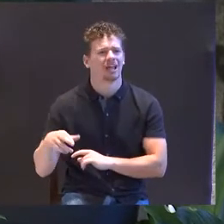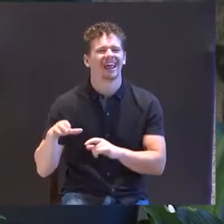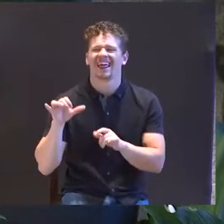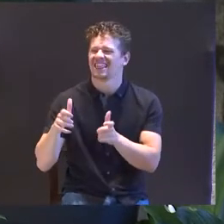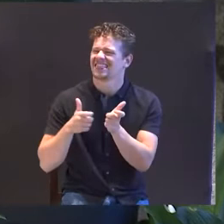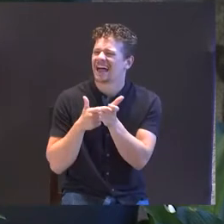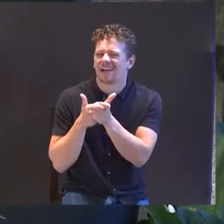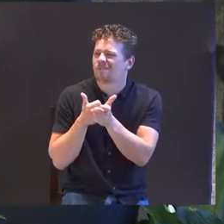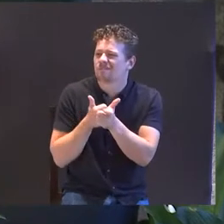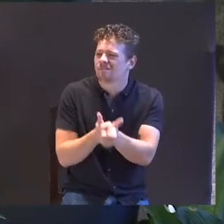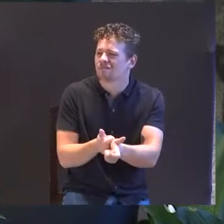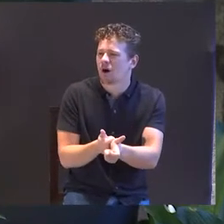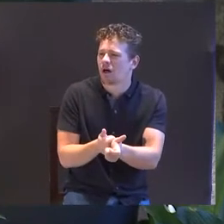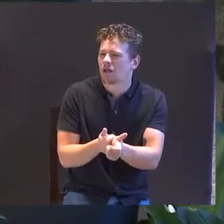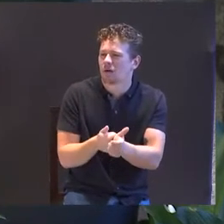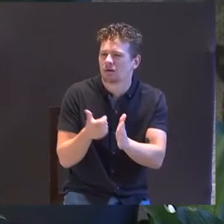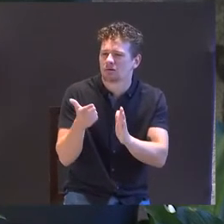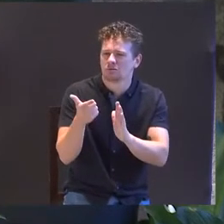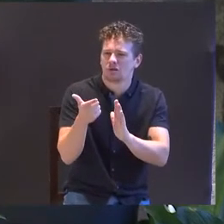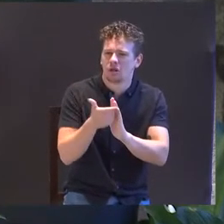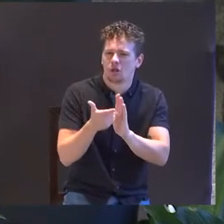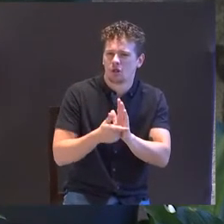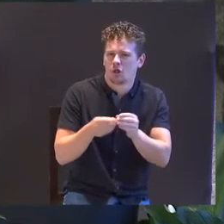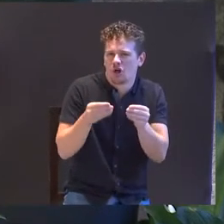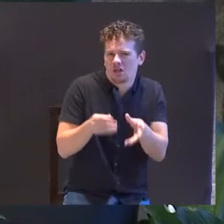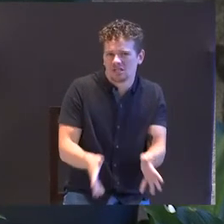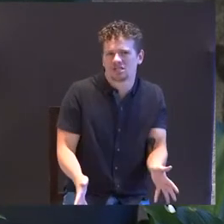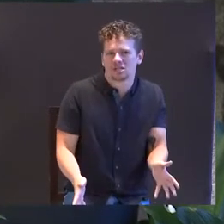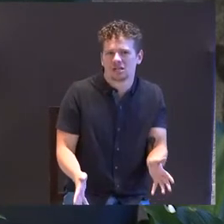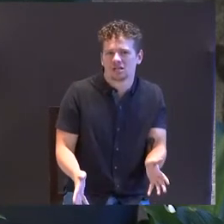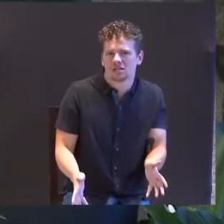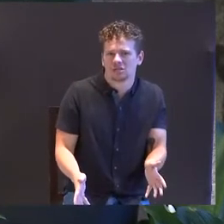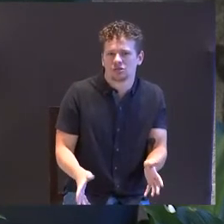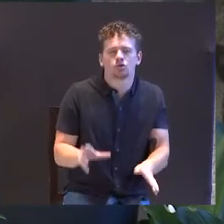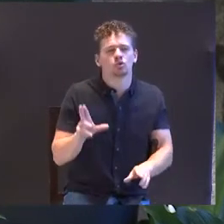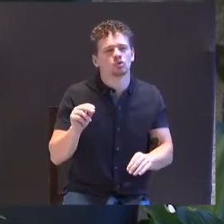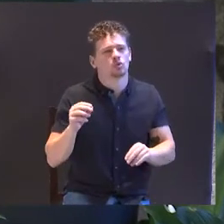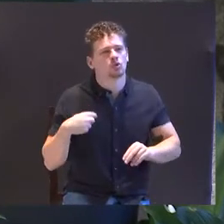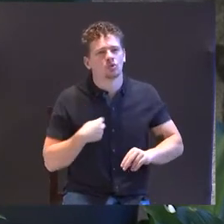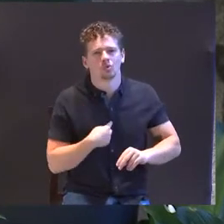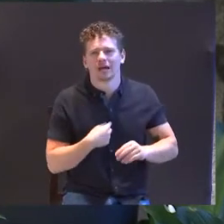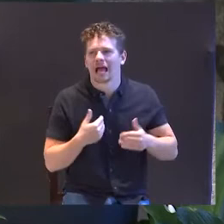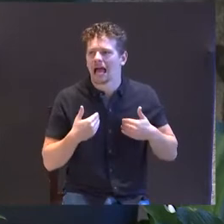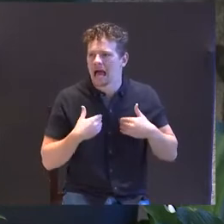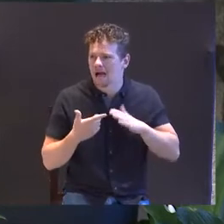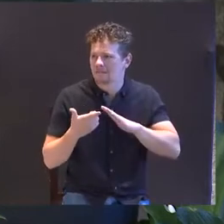lawlessness in a society already plagued by legalized injustice.